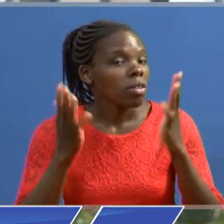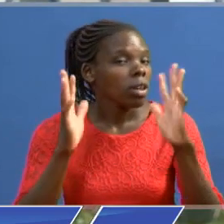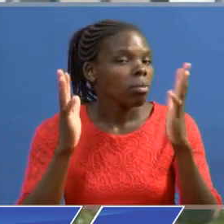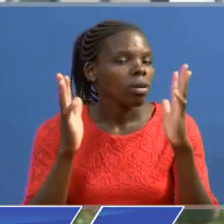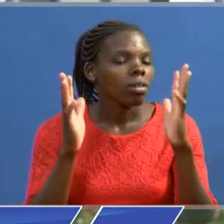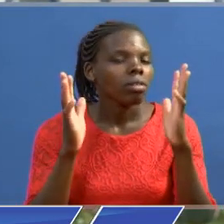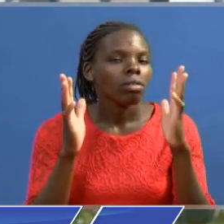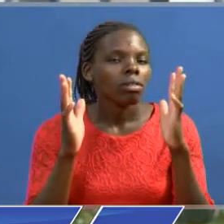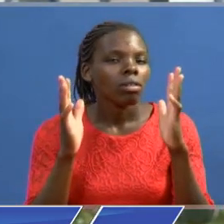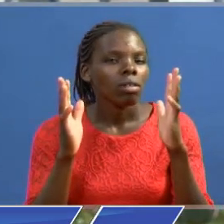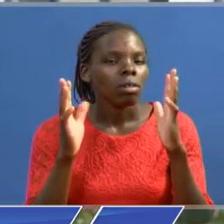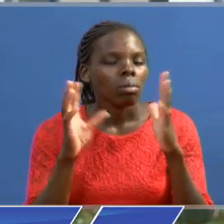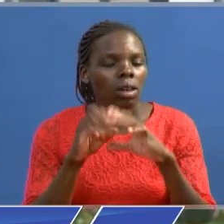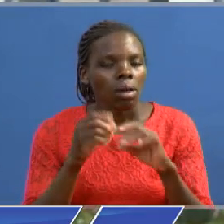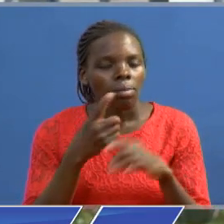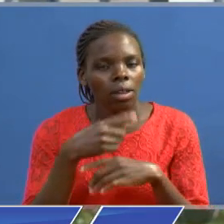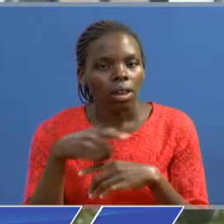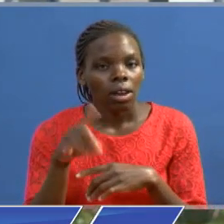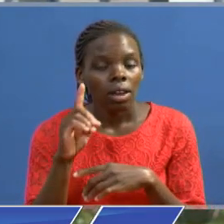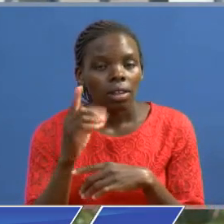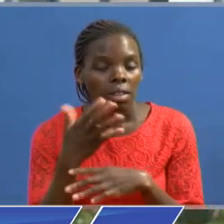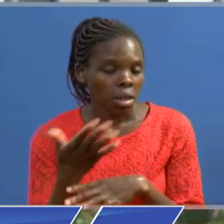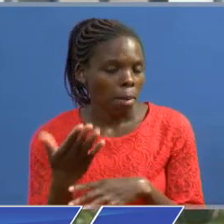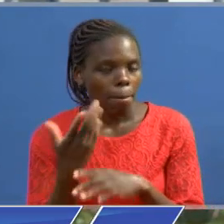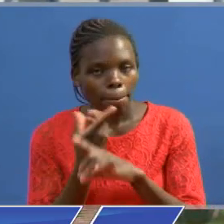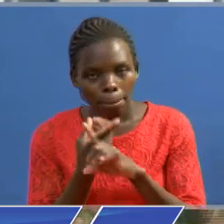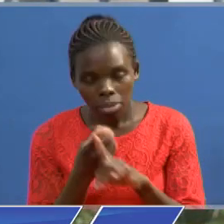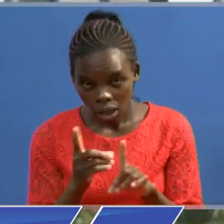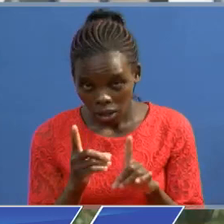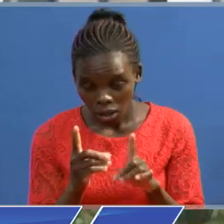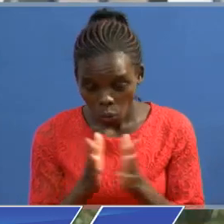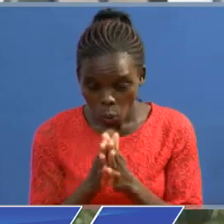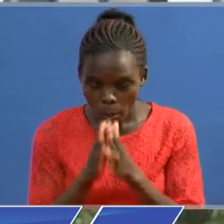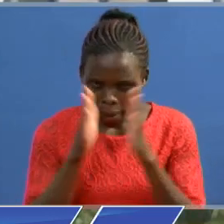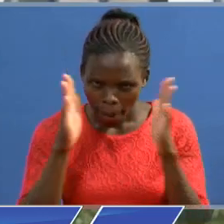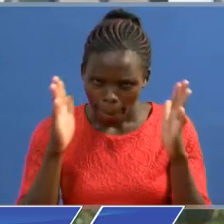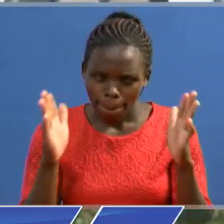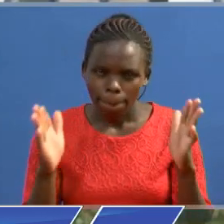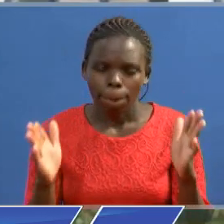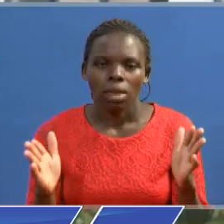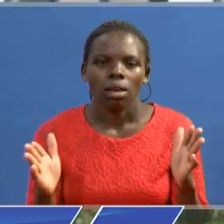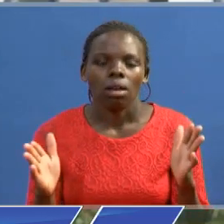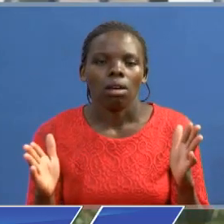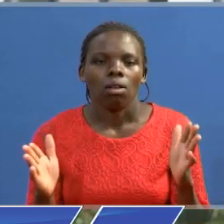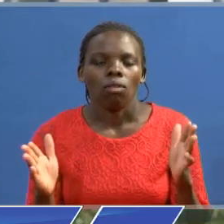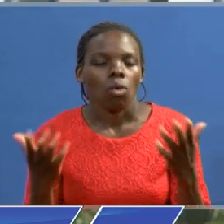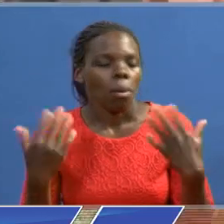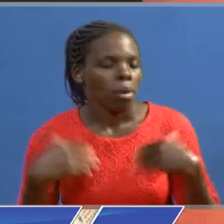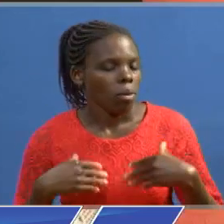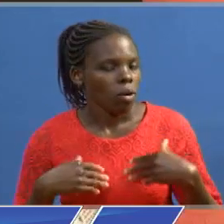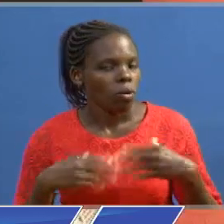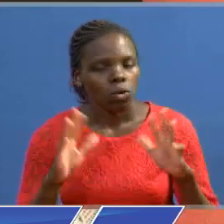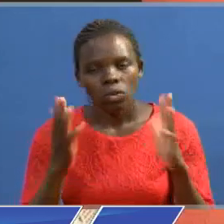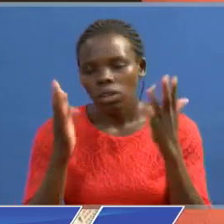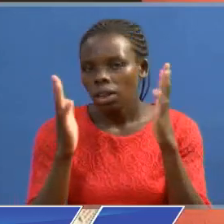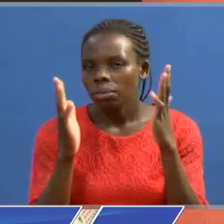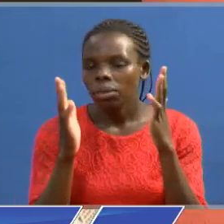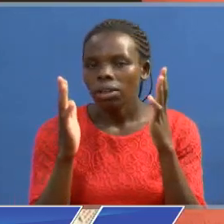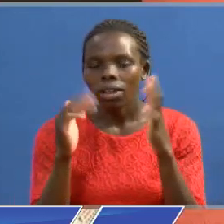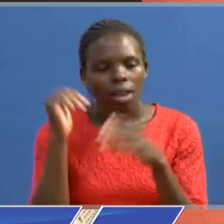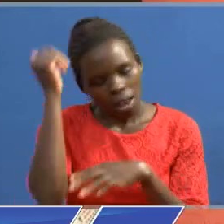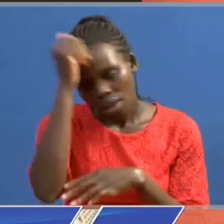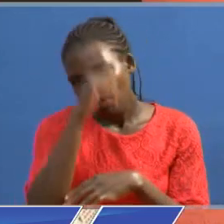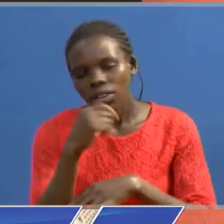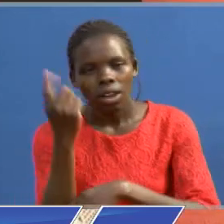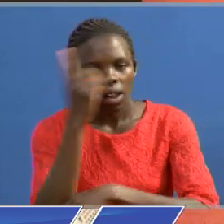celebrating is we are picking up the right things, but we haven't had a bigger audience for people to celebrate. Oh, the African